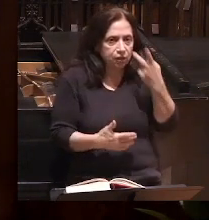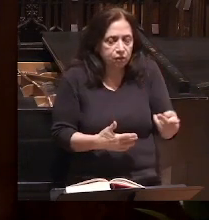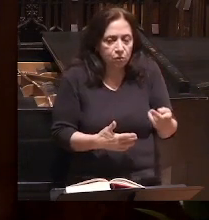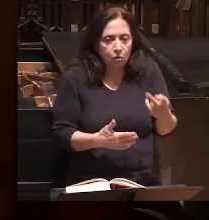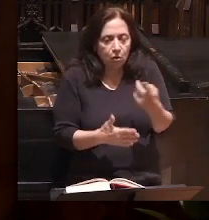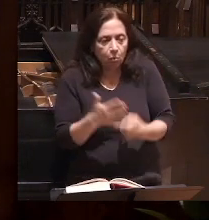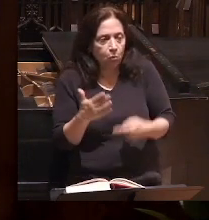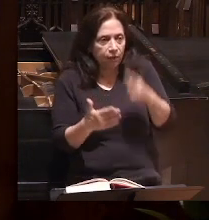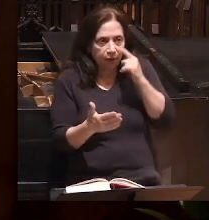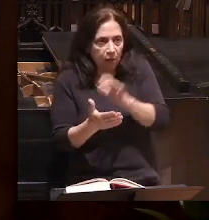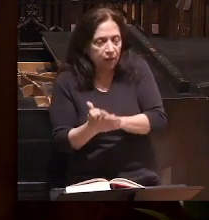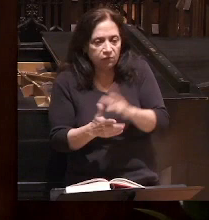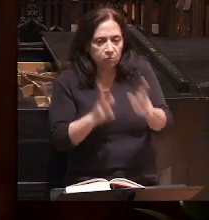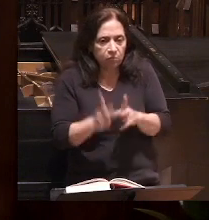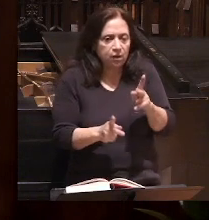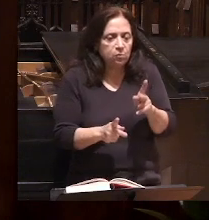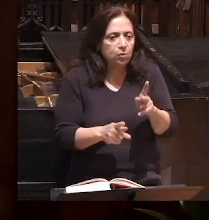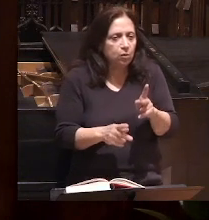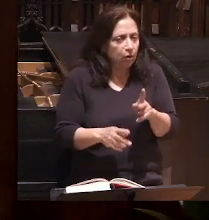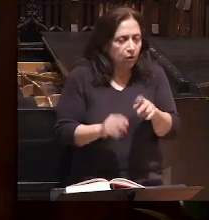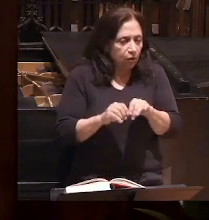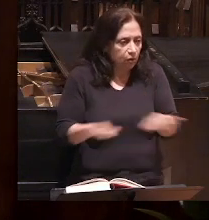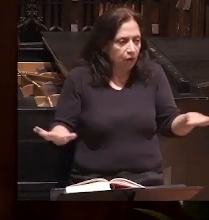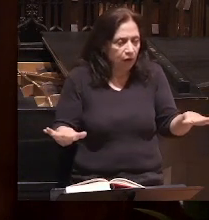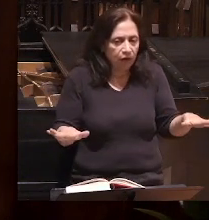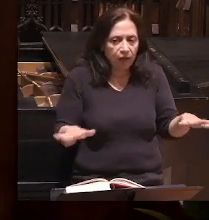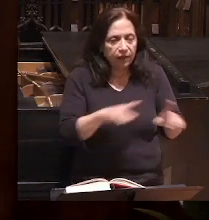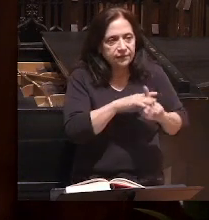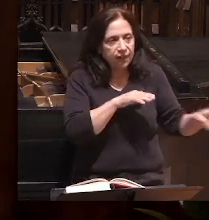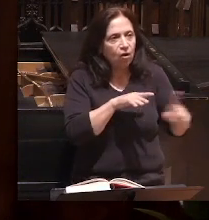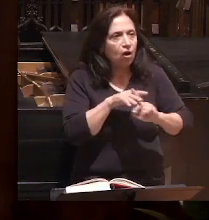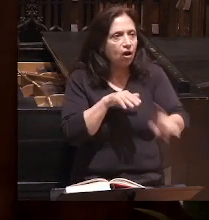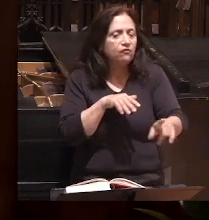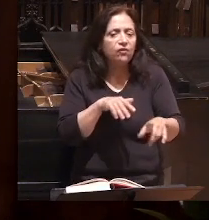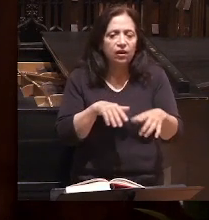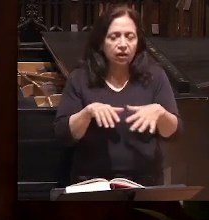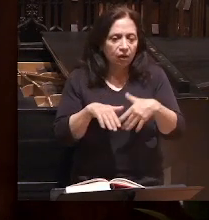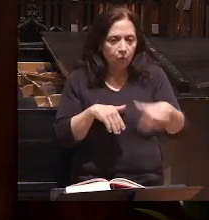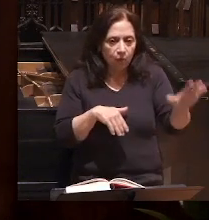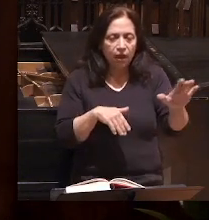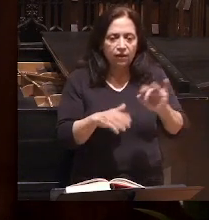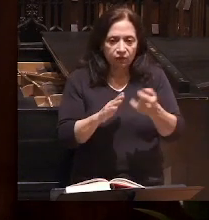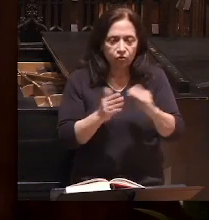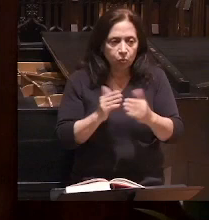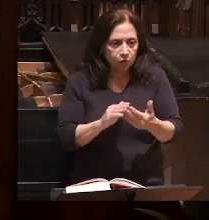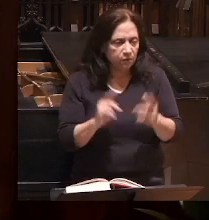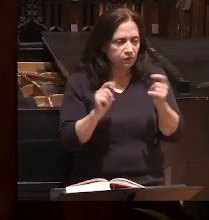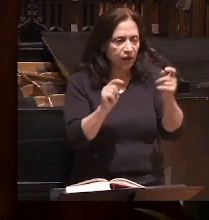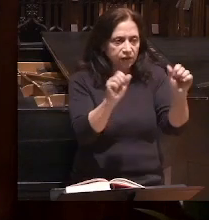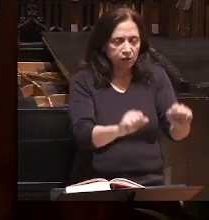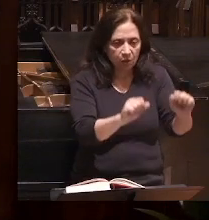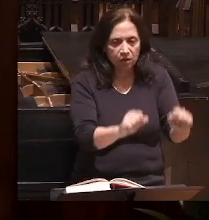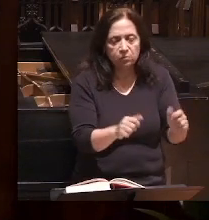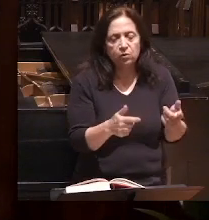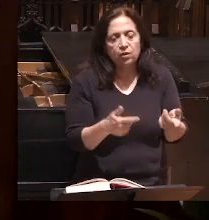or believed. People began to scatter, hightailing it out of Jerusalem as fast as they